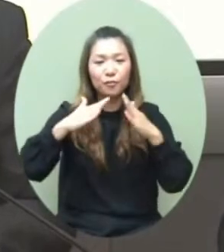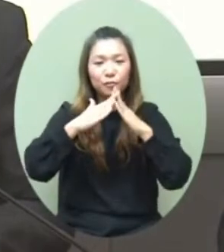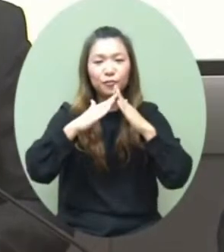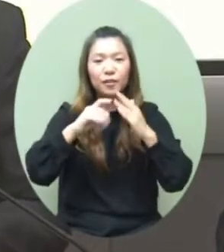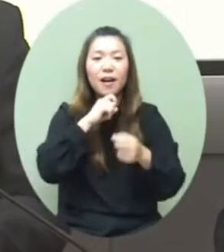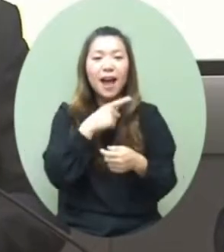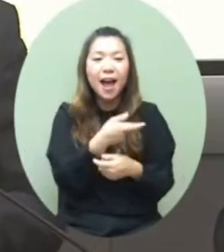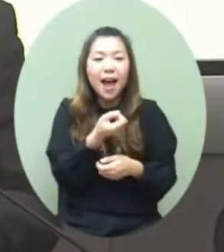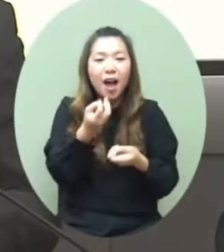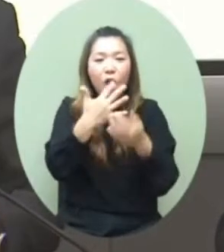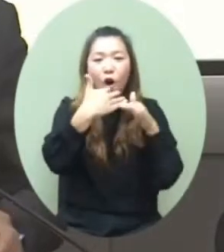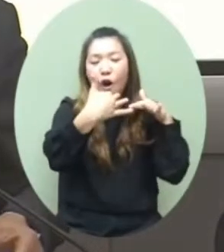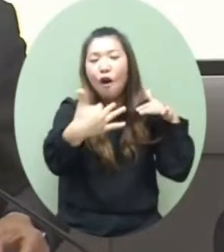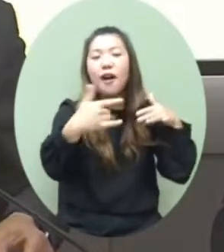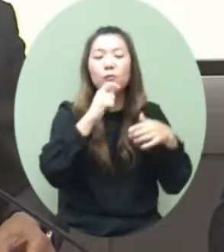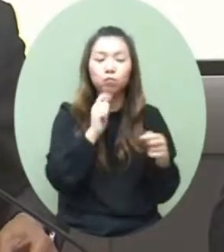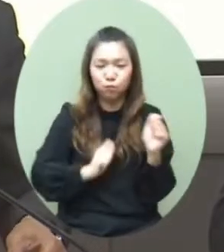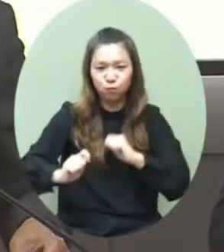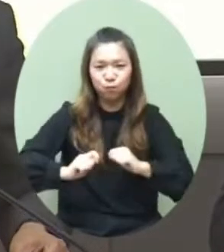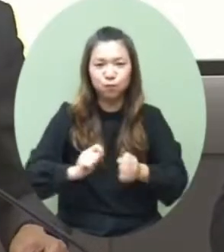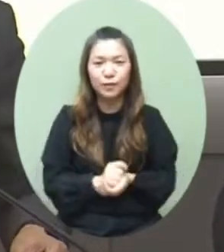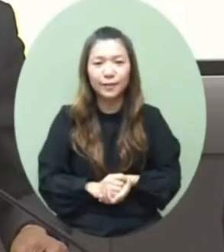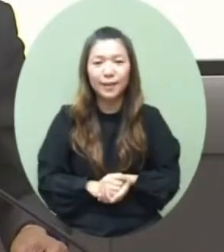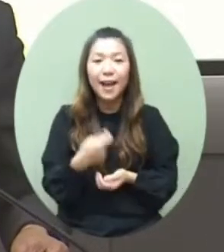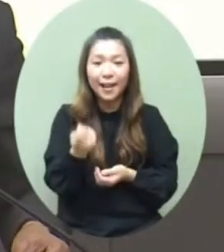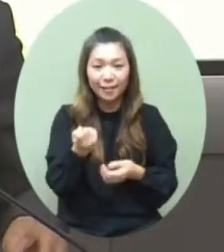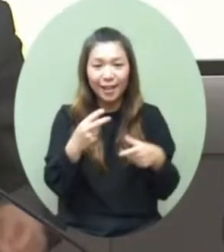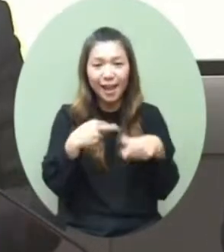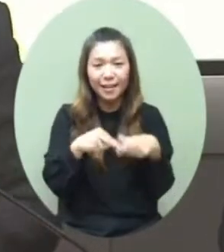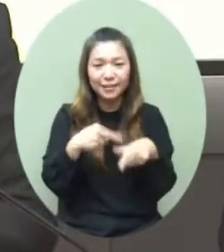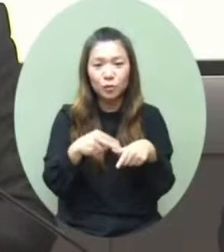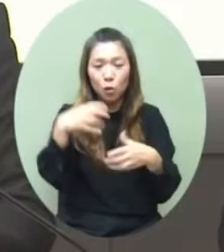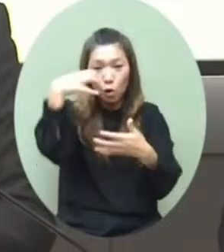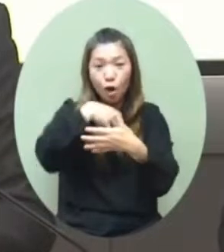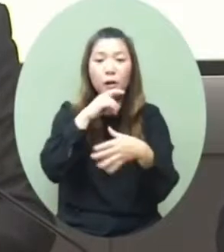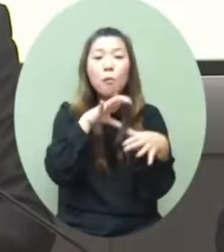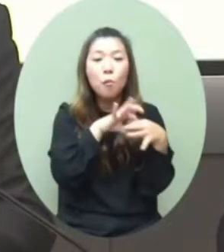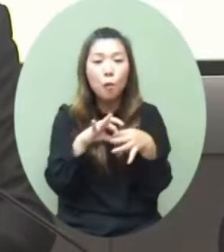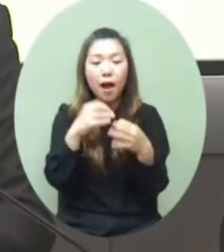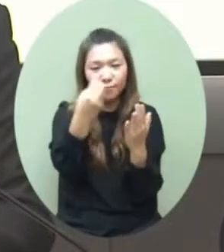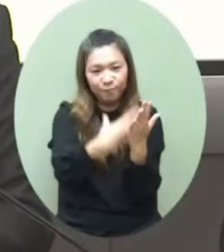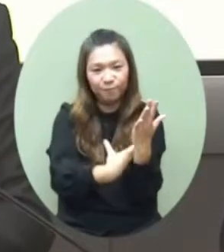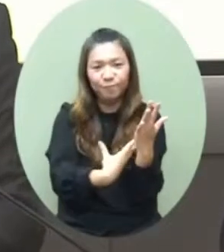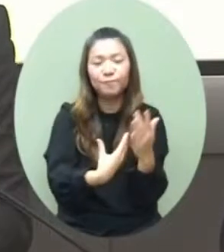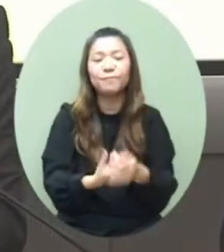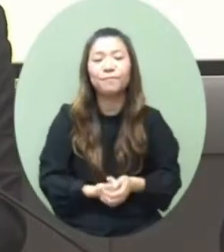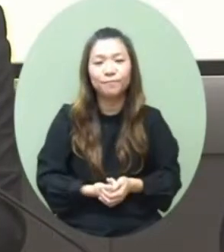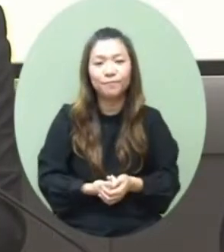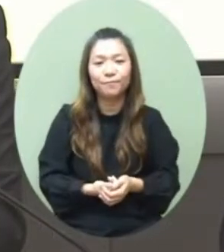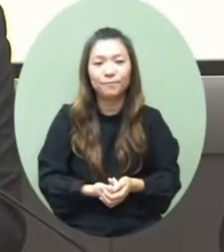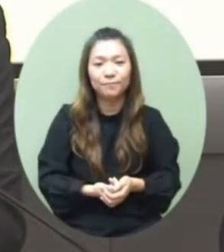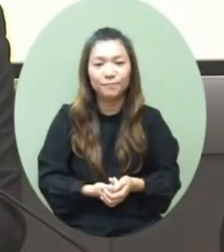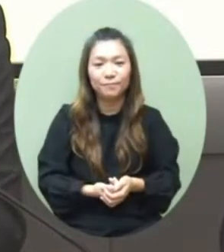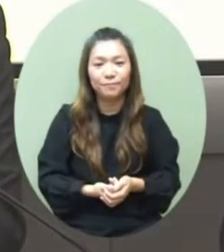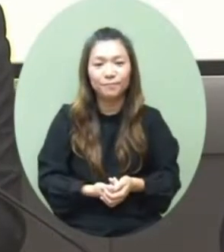and Harbor Chill Carnival to be held by the Hong Kong Tourism Board. I will walk you through these events.